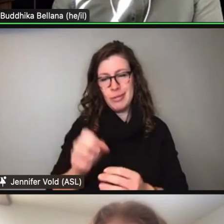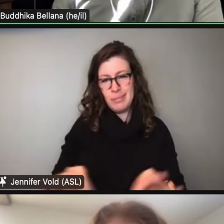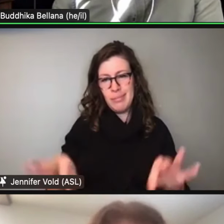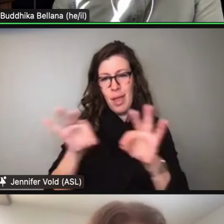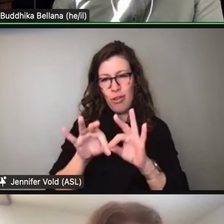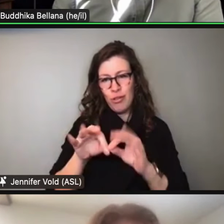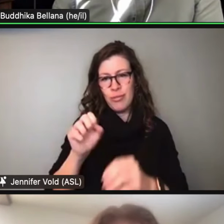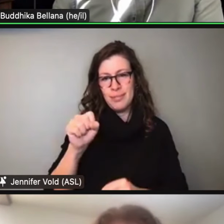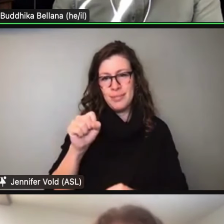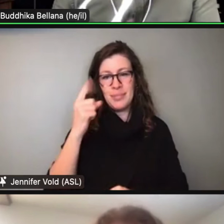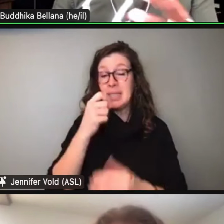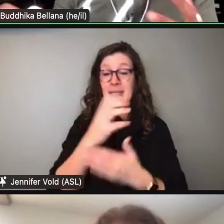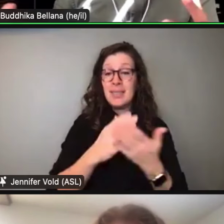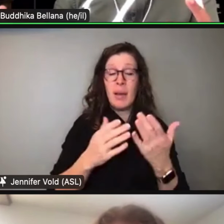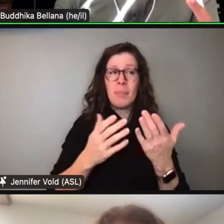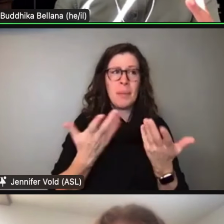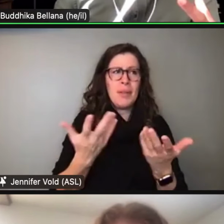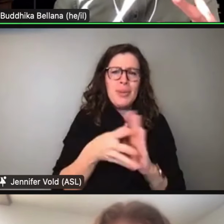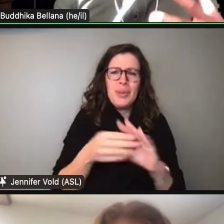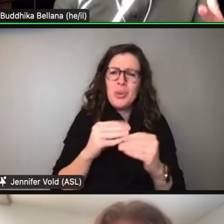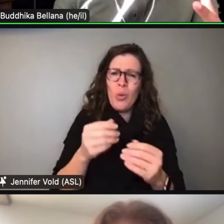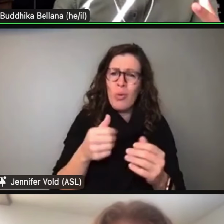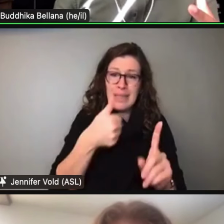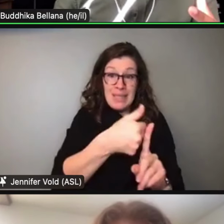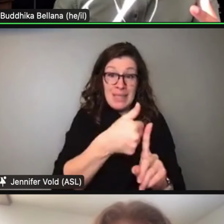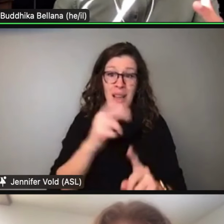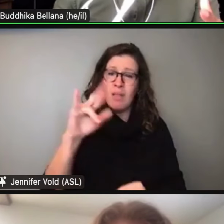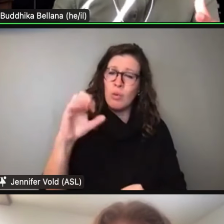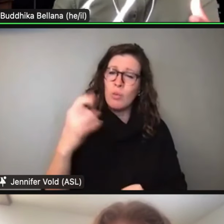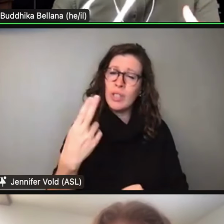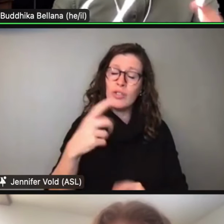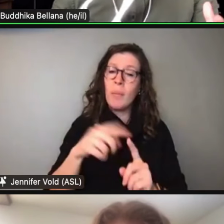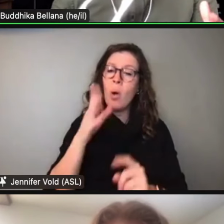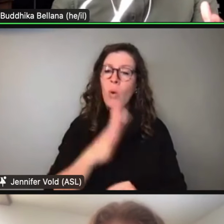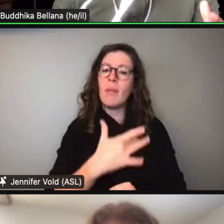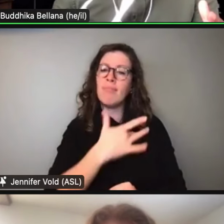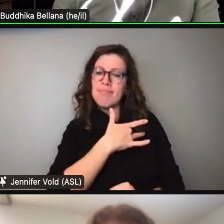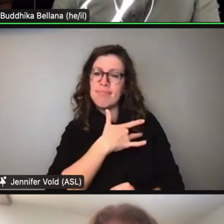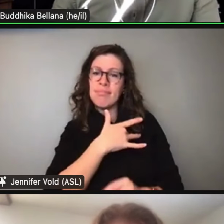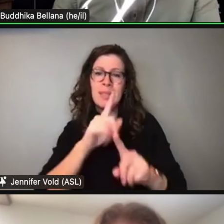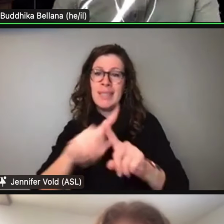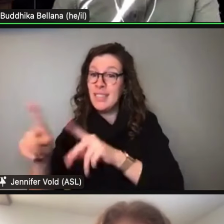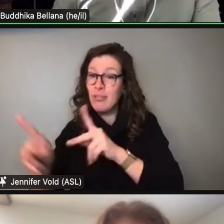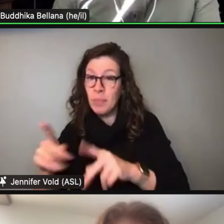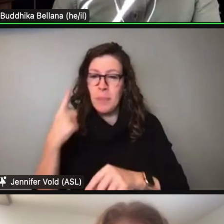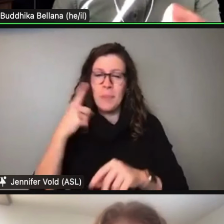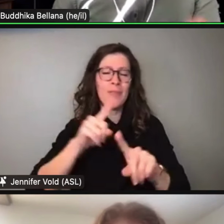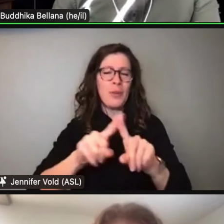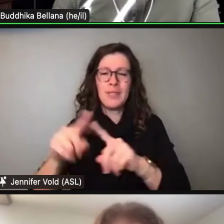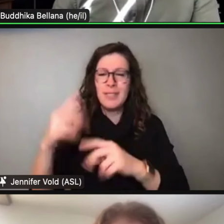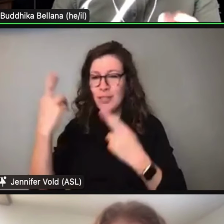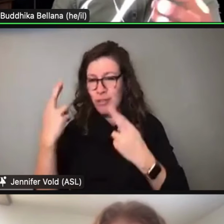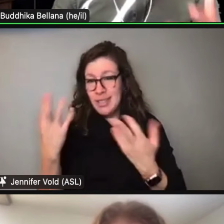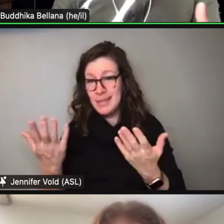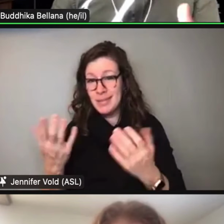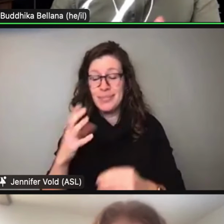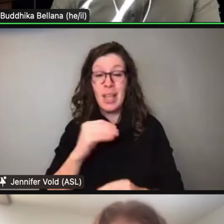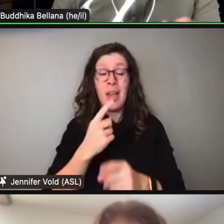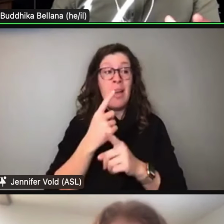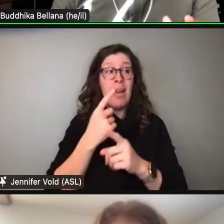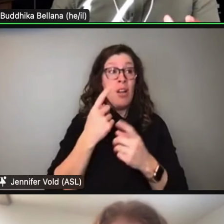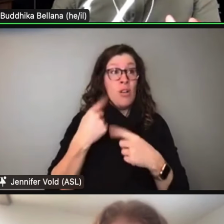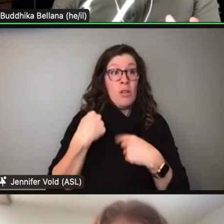some stories are rich and they resonate with different people for different reasons. And currently, I haven't